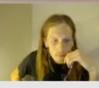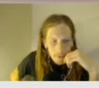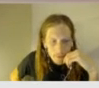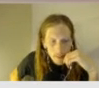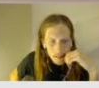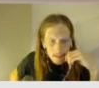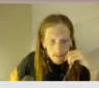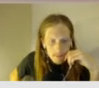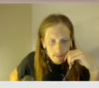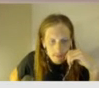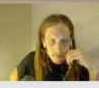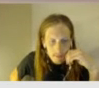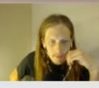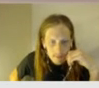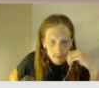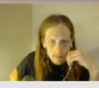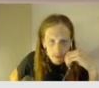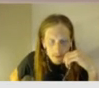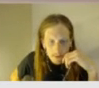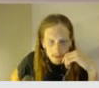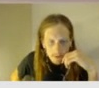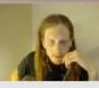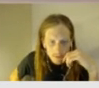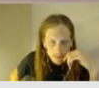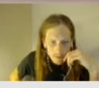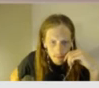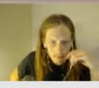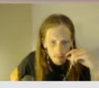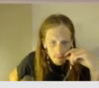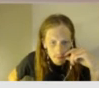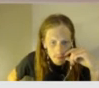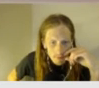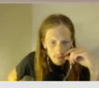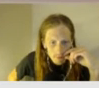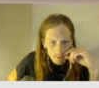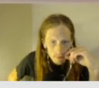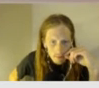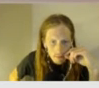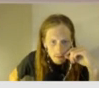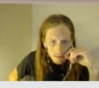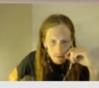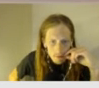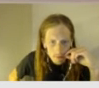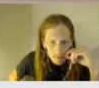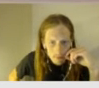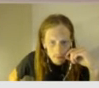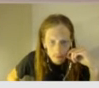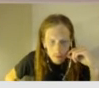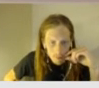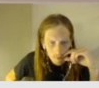with a wide-angle lens, and I've got to get in there close. I want to see the color of people's eyes